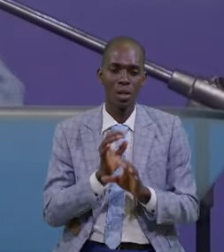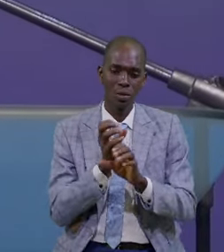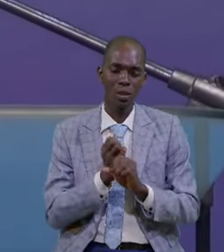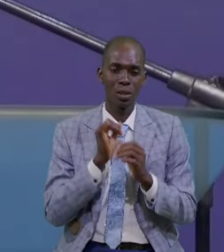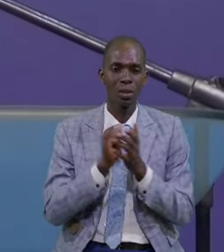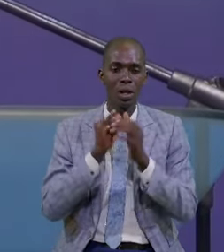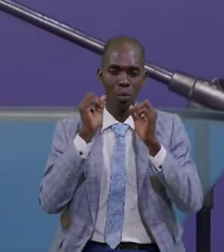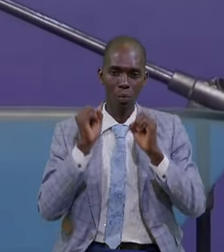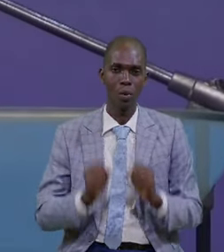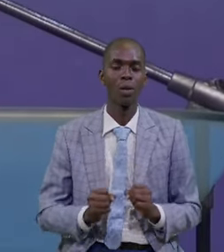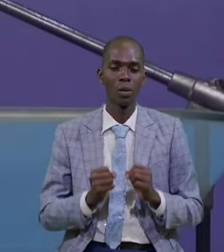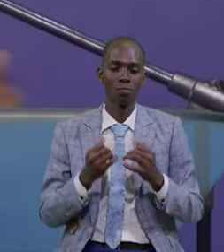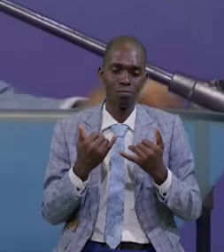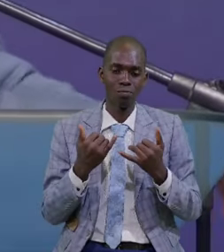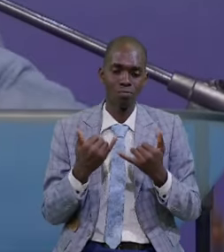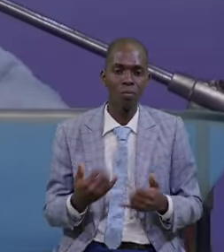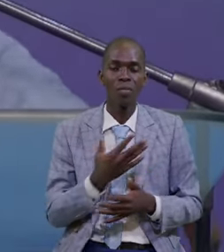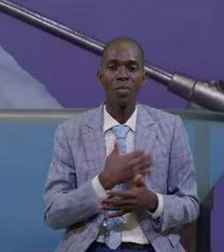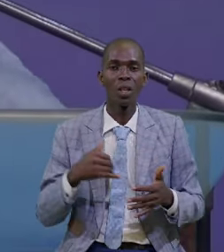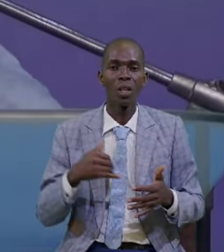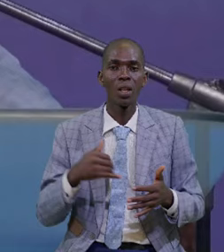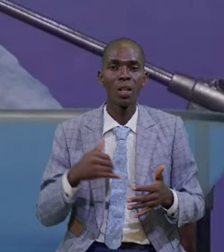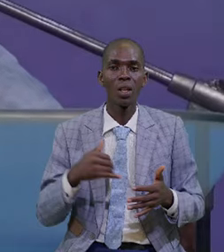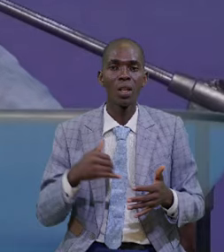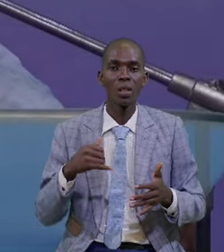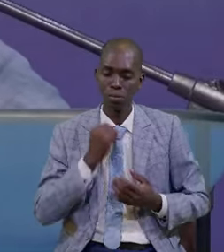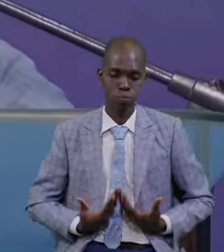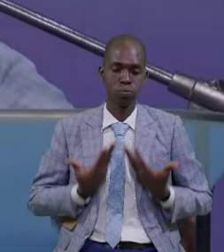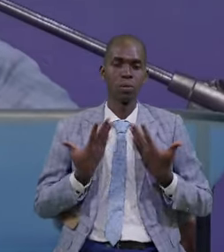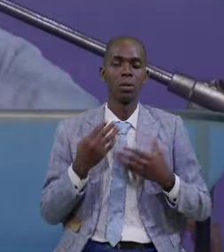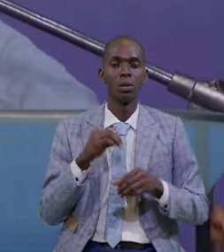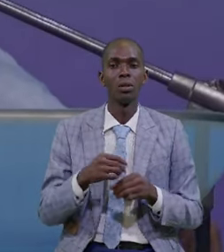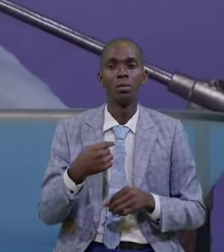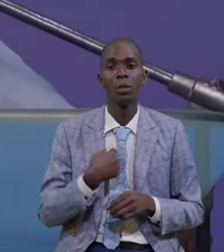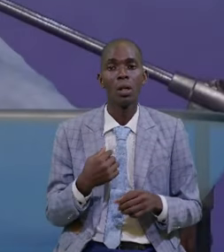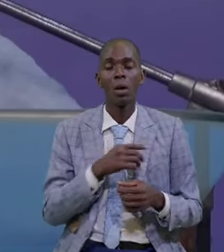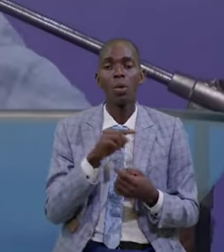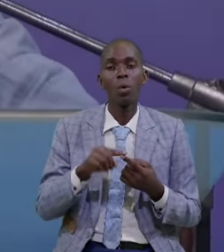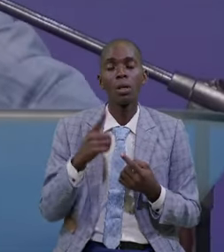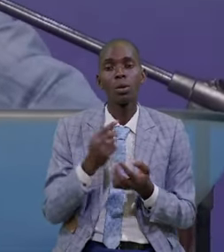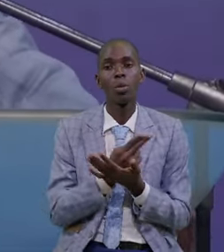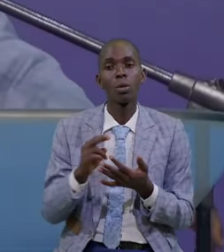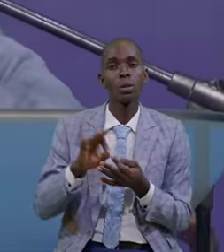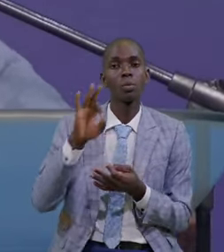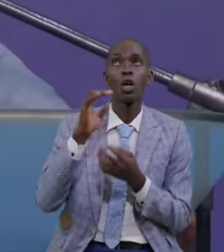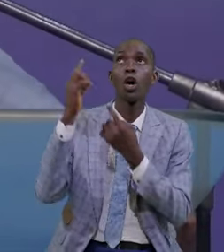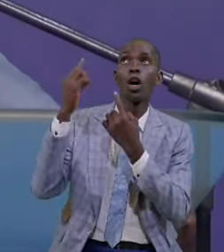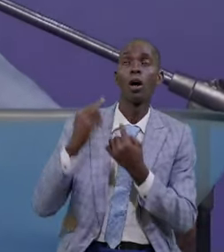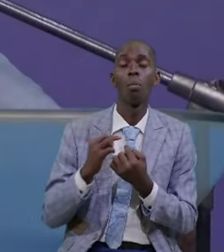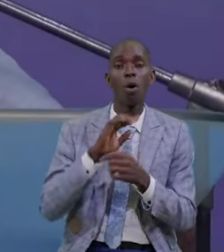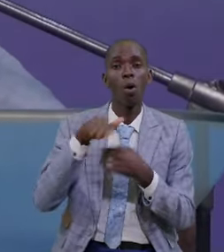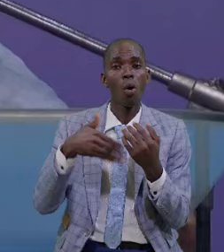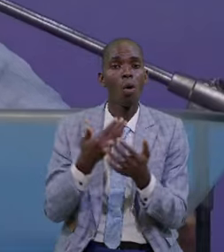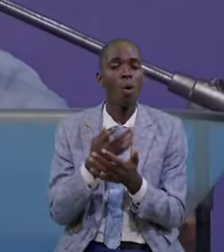already, and it's activated in me. When the Holy Ghost comes, all the power that had